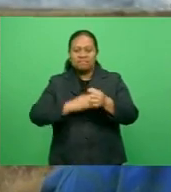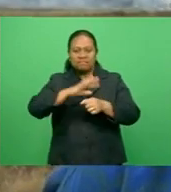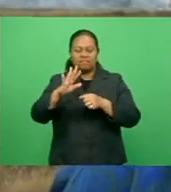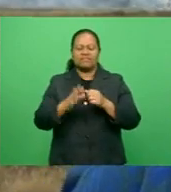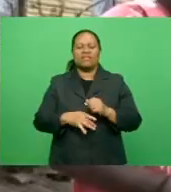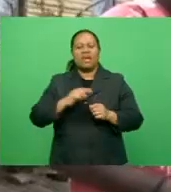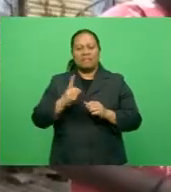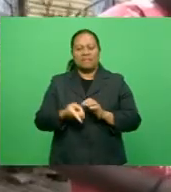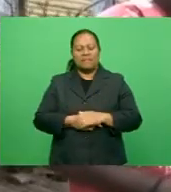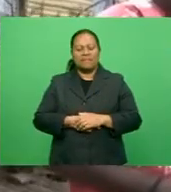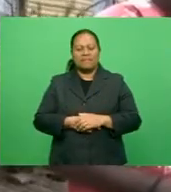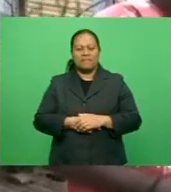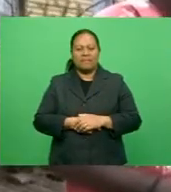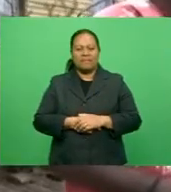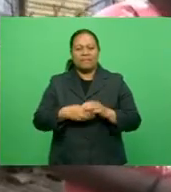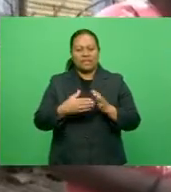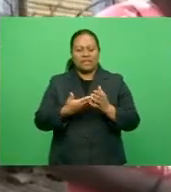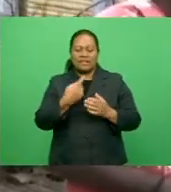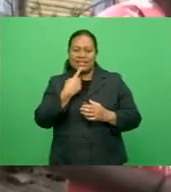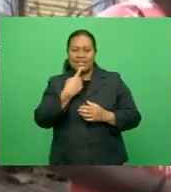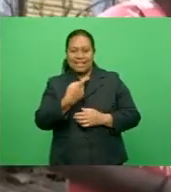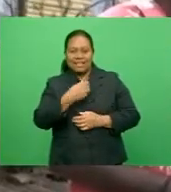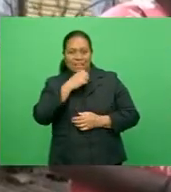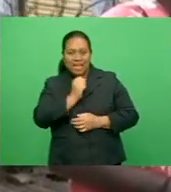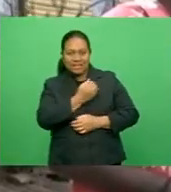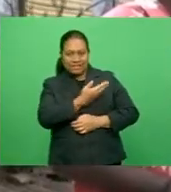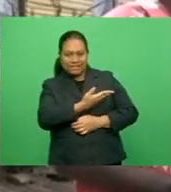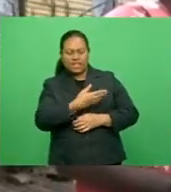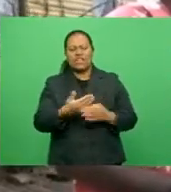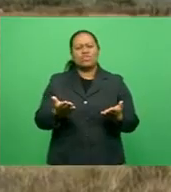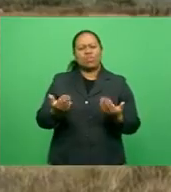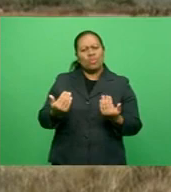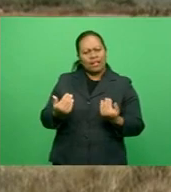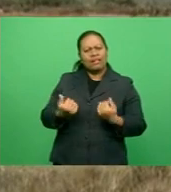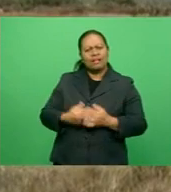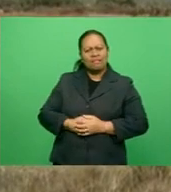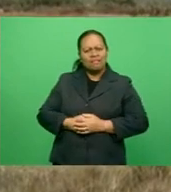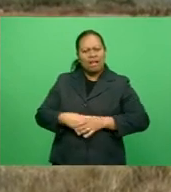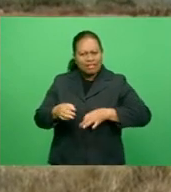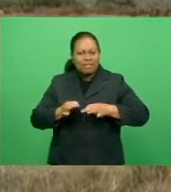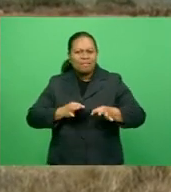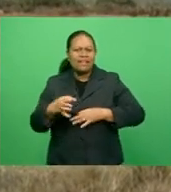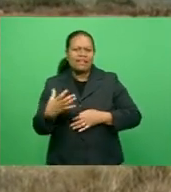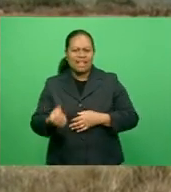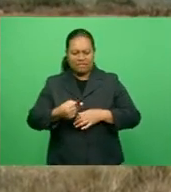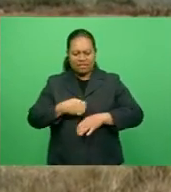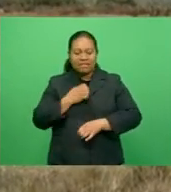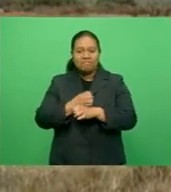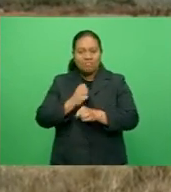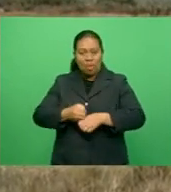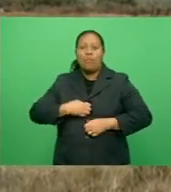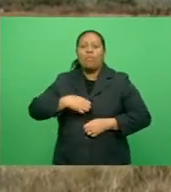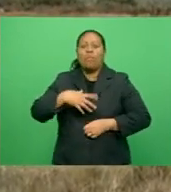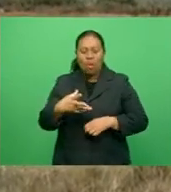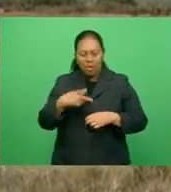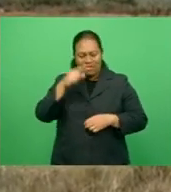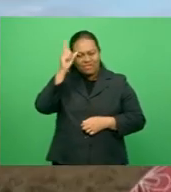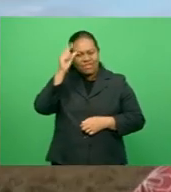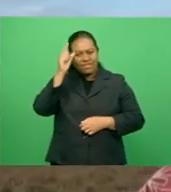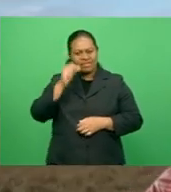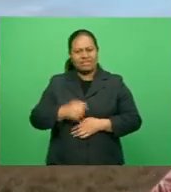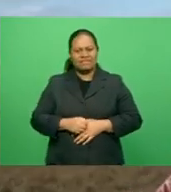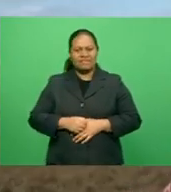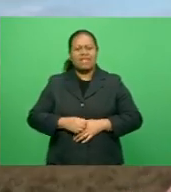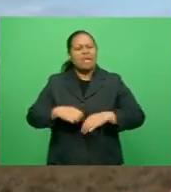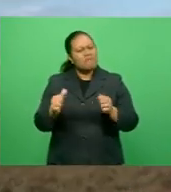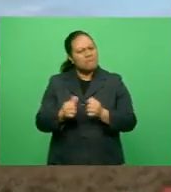produce before. 78-year-old Prabhu Dayal has welcomed the initiative, saying it will employ more Fijians. So many poor people,